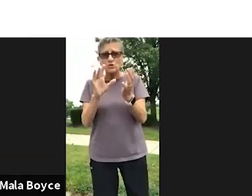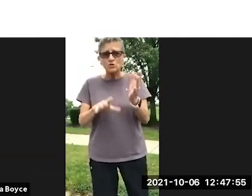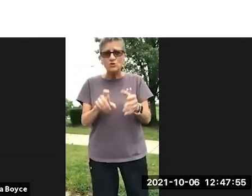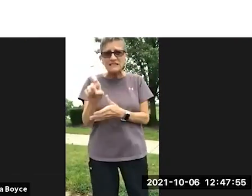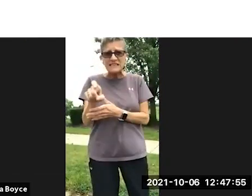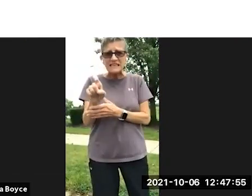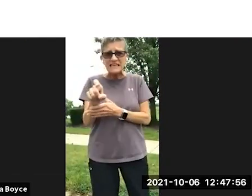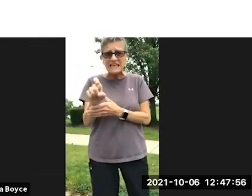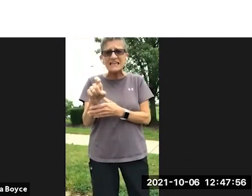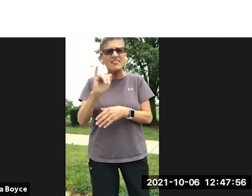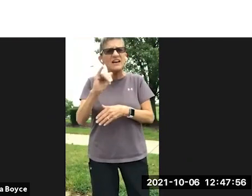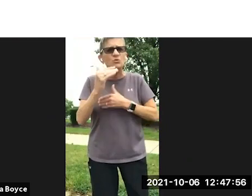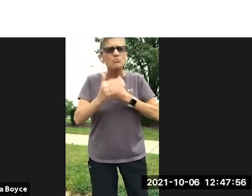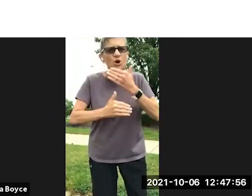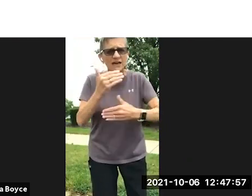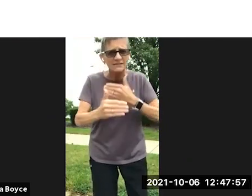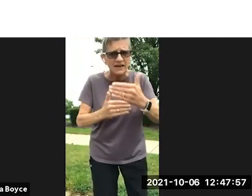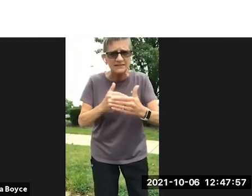a deadline.